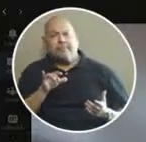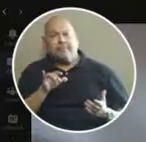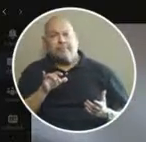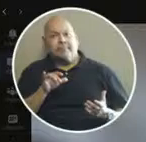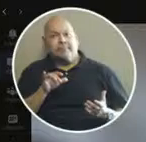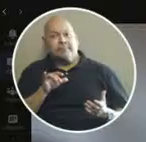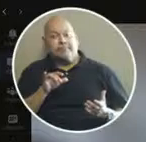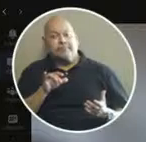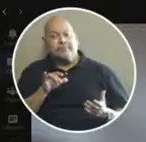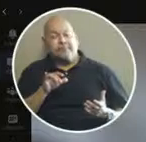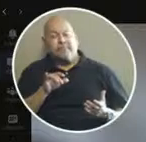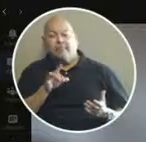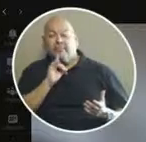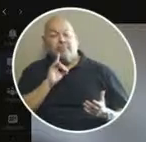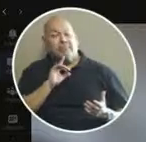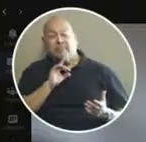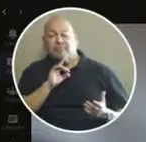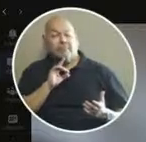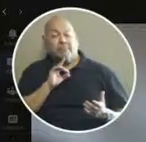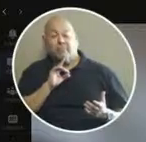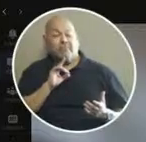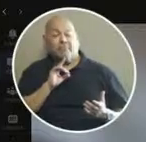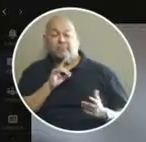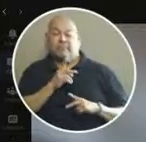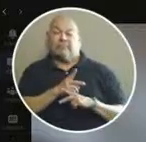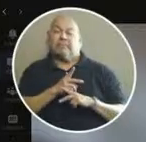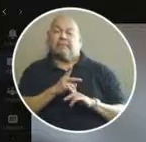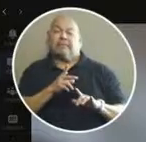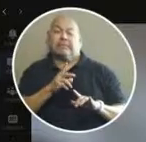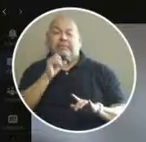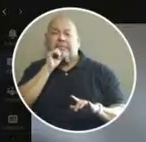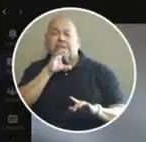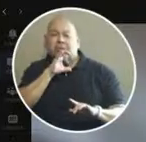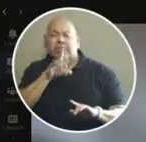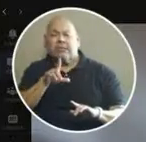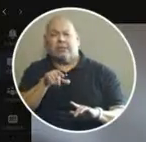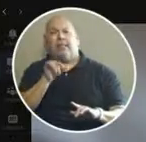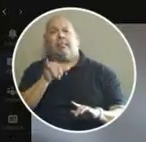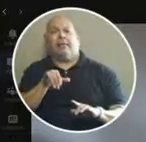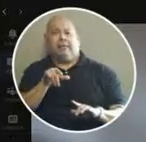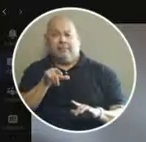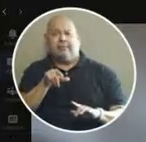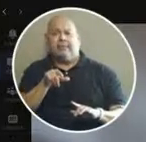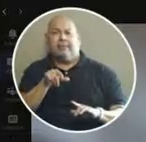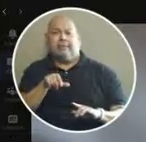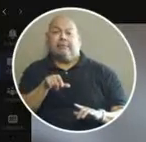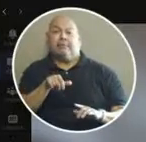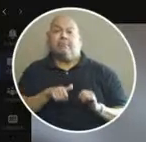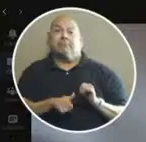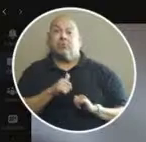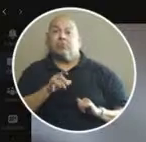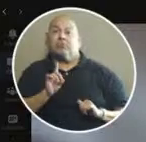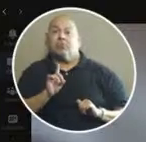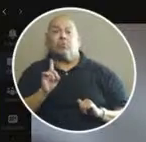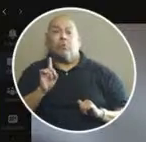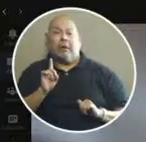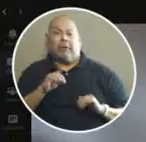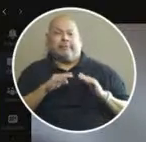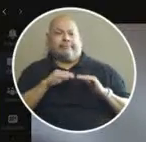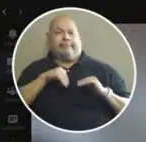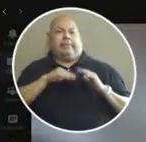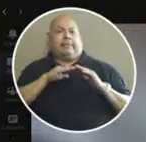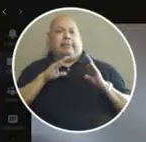to address the vulnerability of the older population, it's going to be there in the household. So in